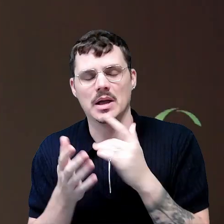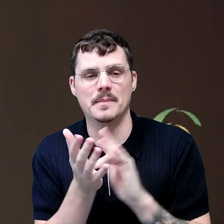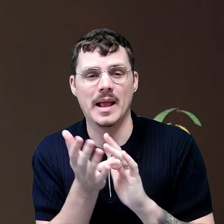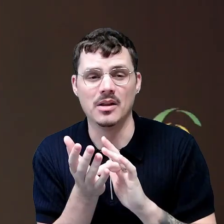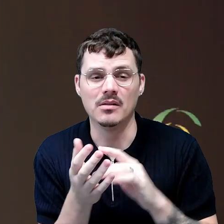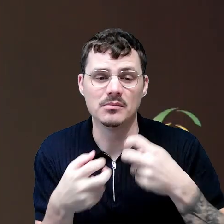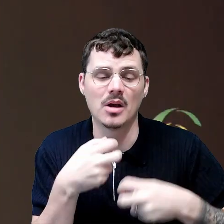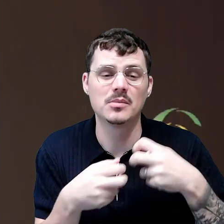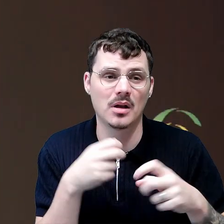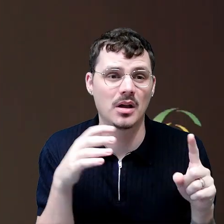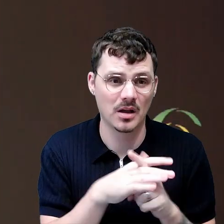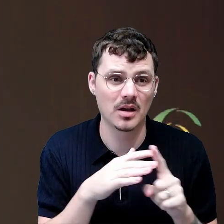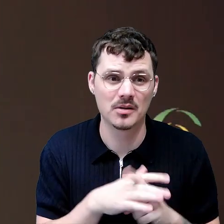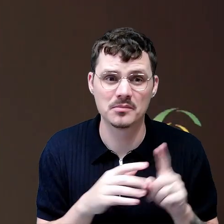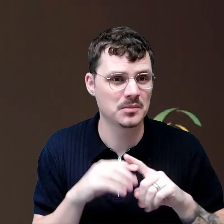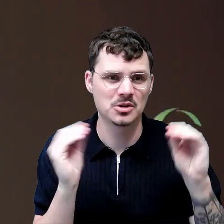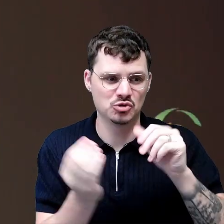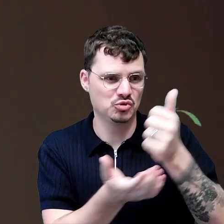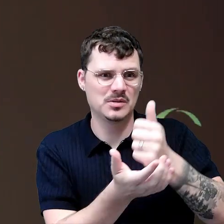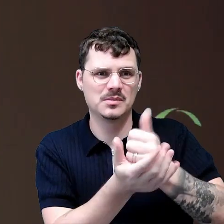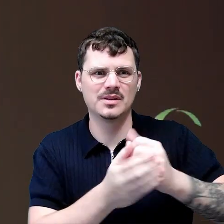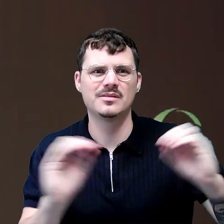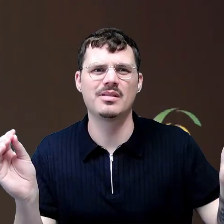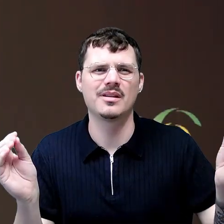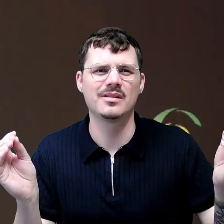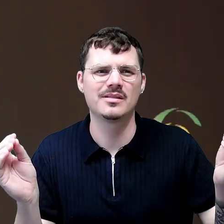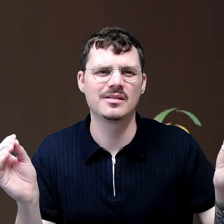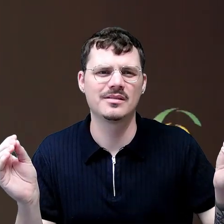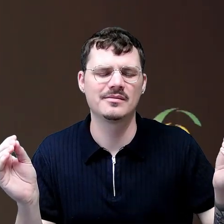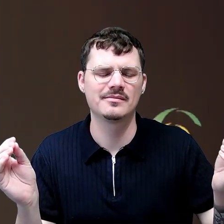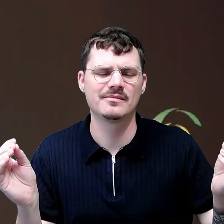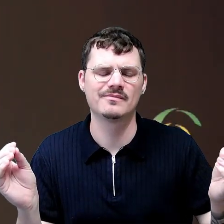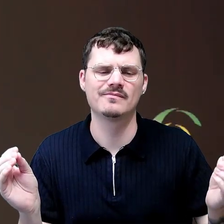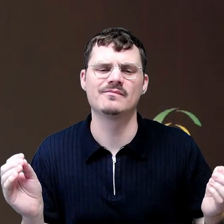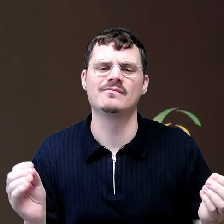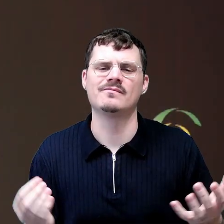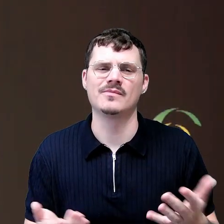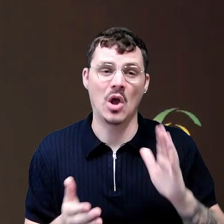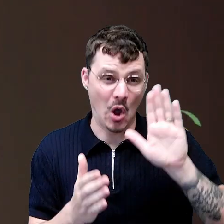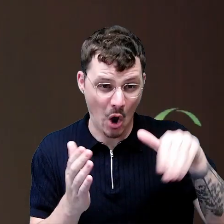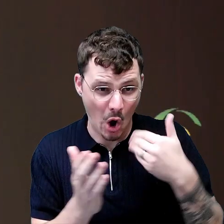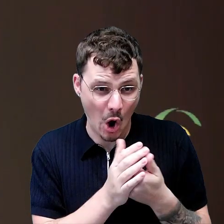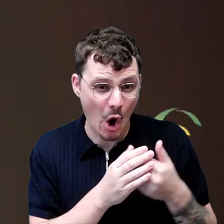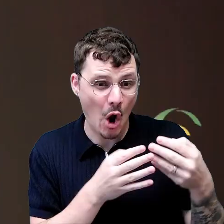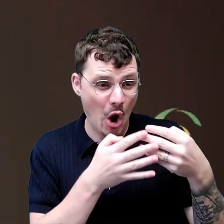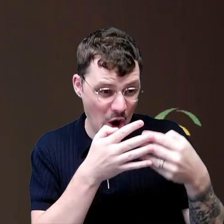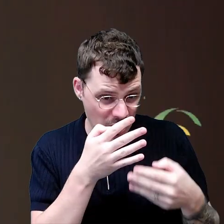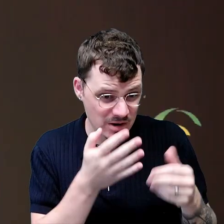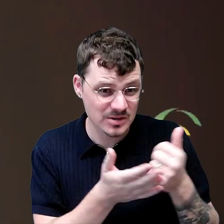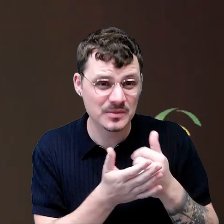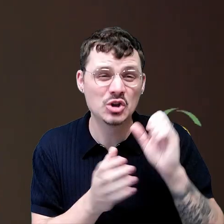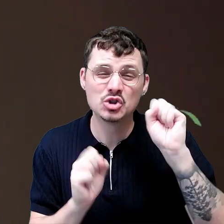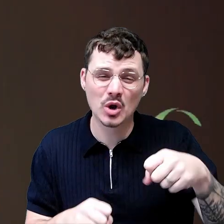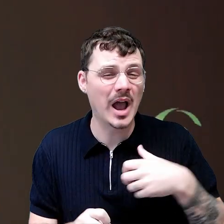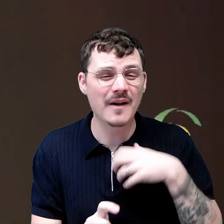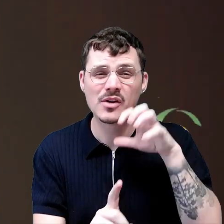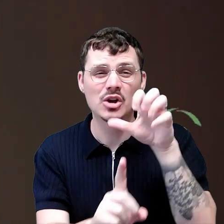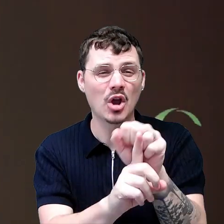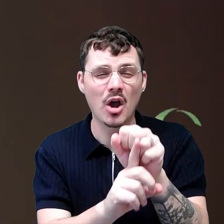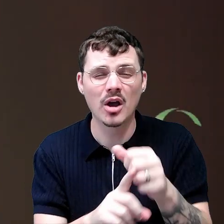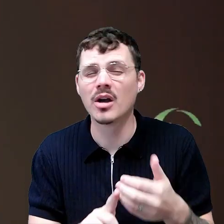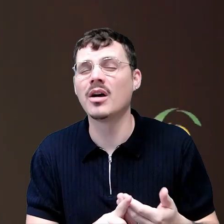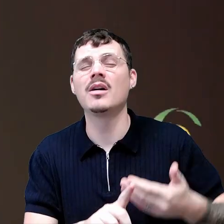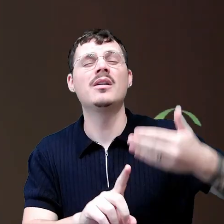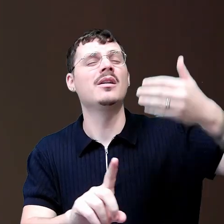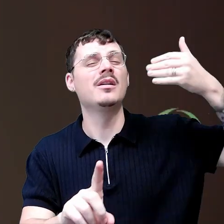on that nobody's treating. And they were all things that could have been caught months ago when all